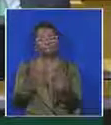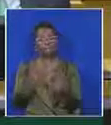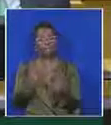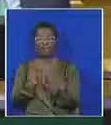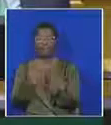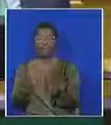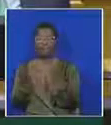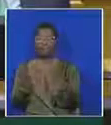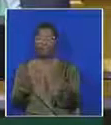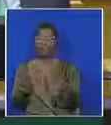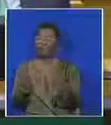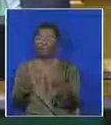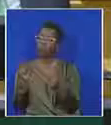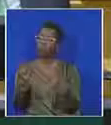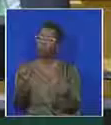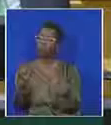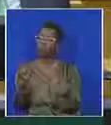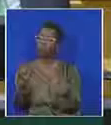people?